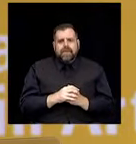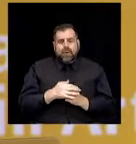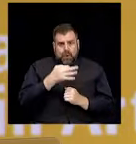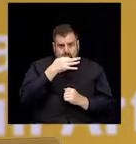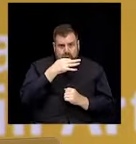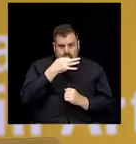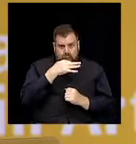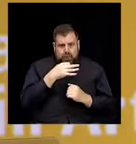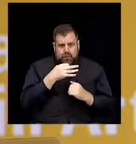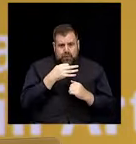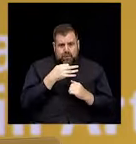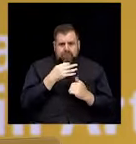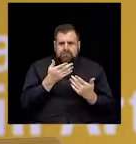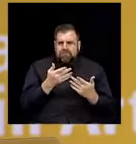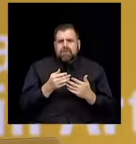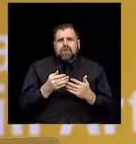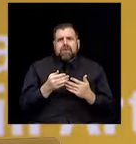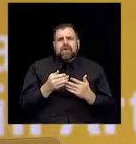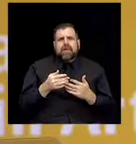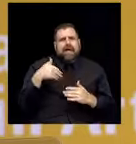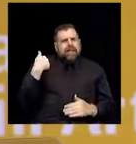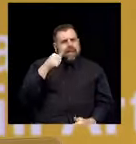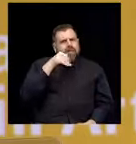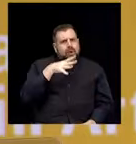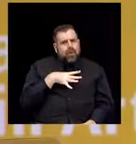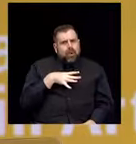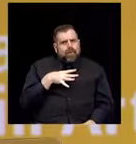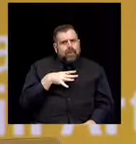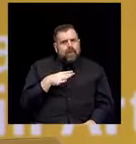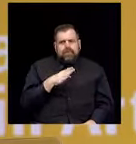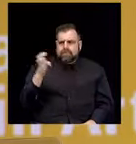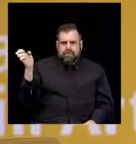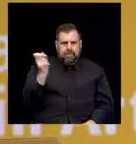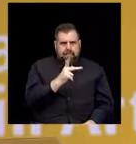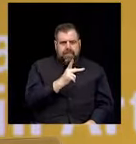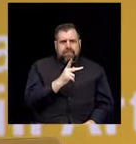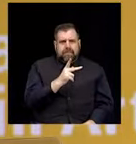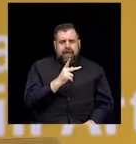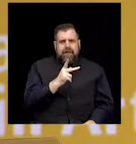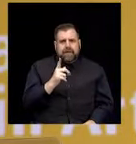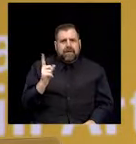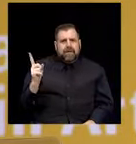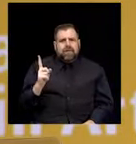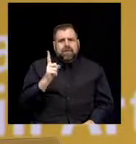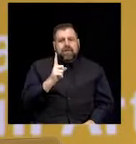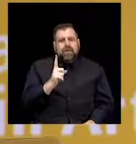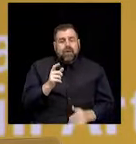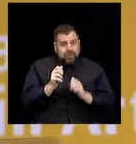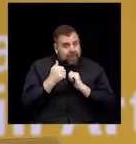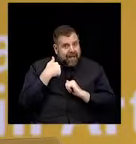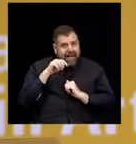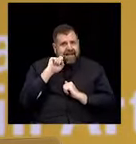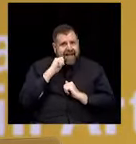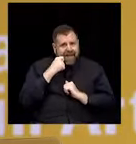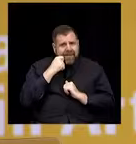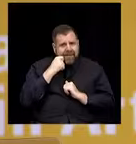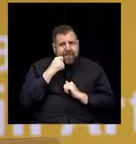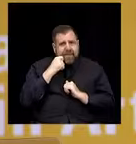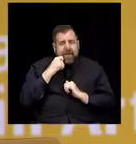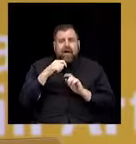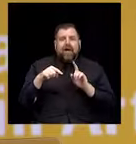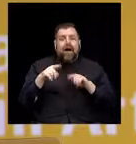Soon after, this young lady returned to the table, not only with an apple, but with an